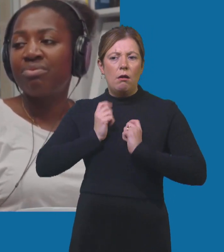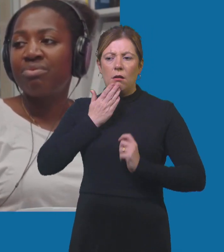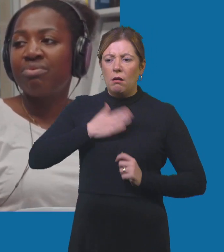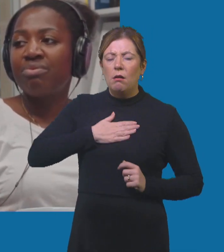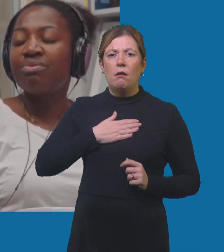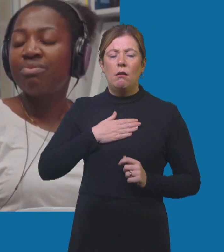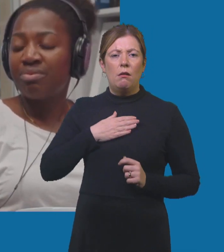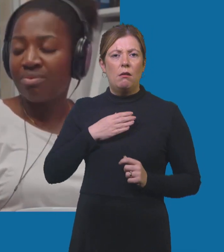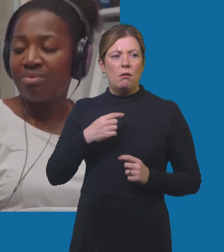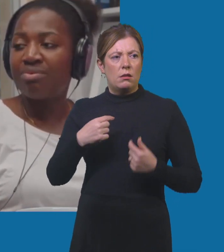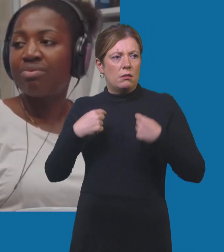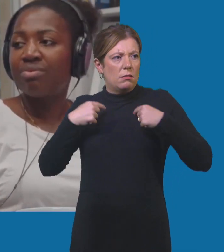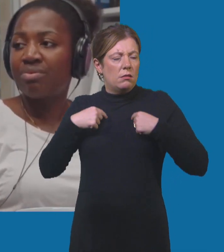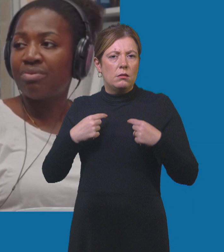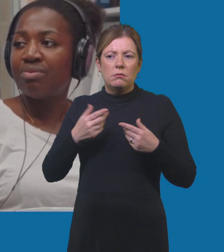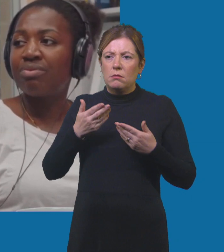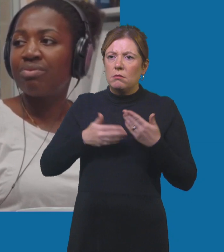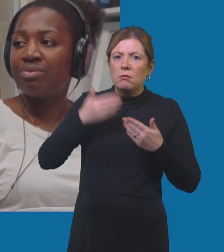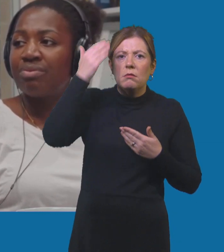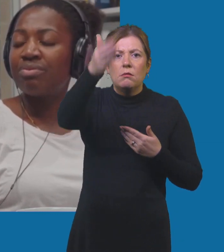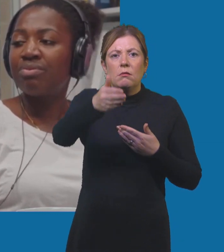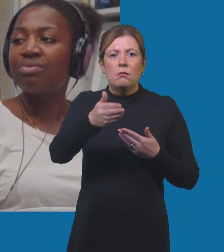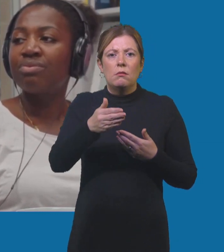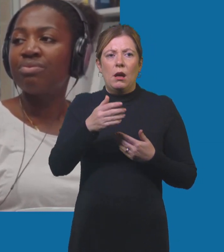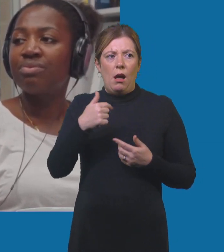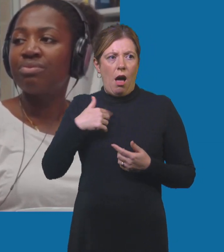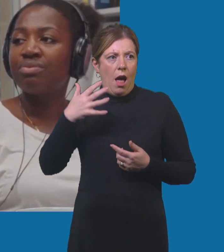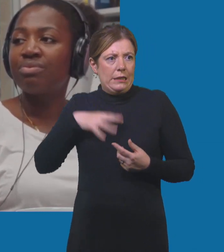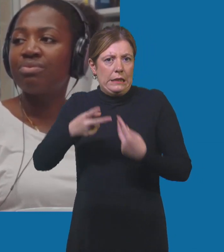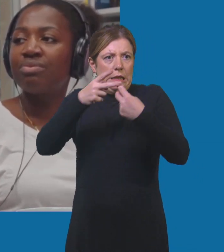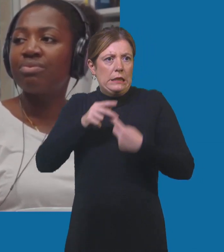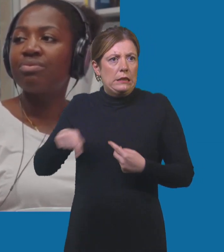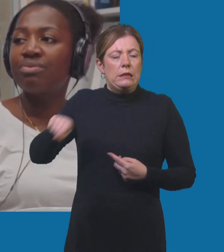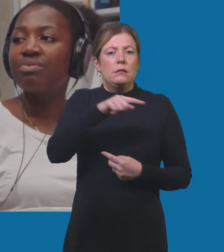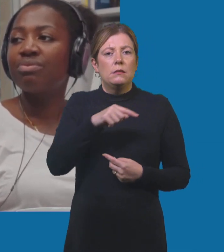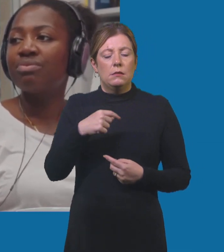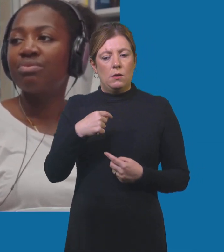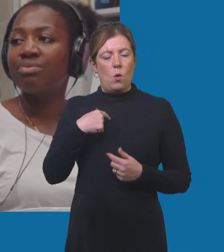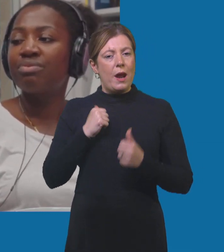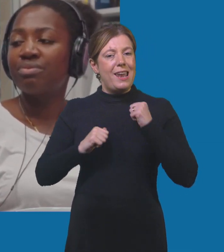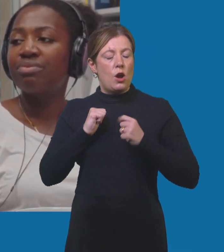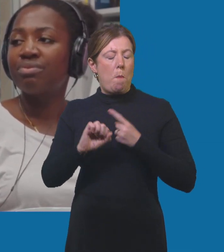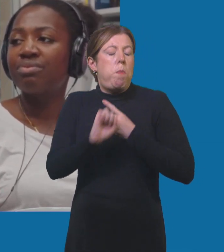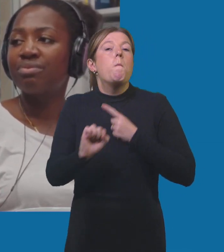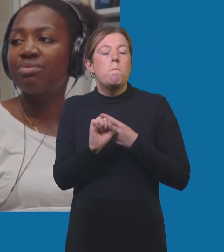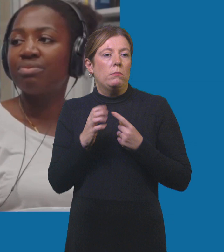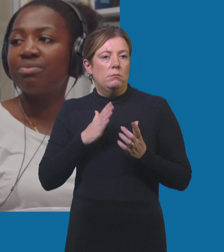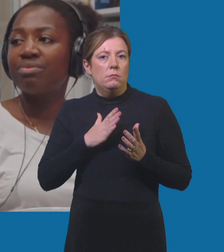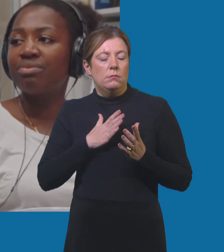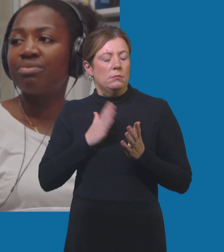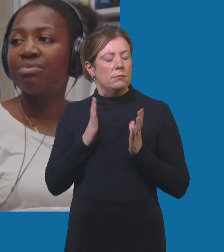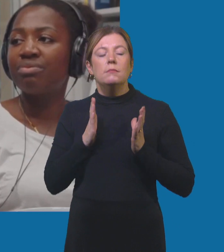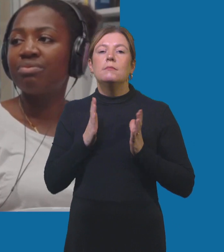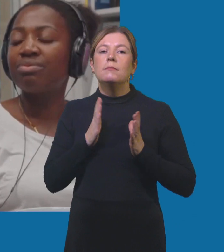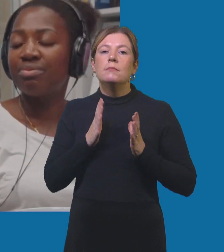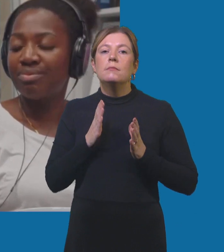this professional come in and tell me that I would rely on people for the rest of my life was very hard for my ego to take.